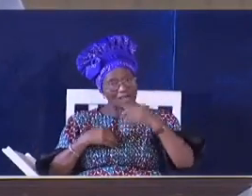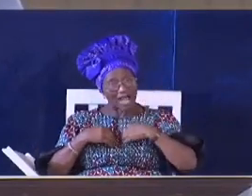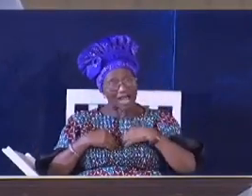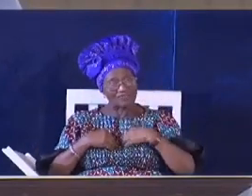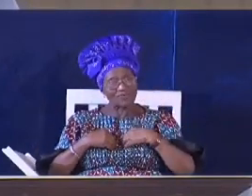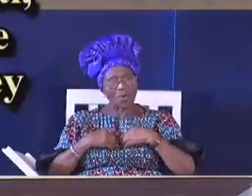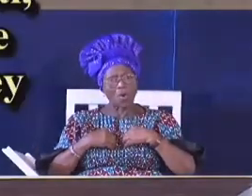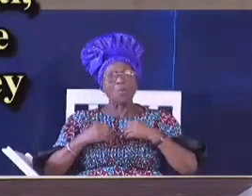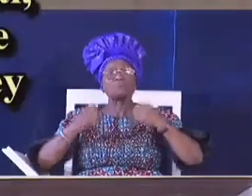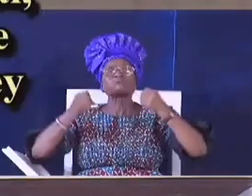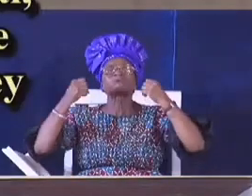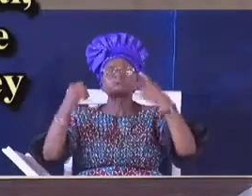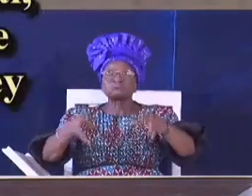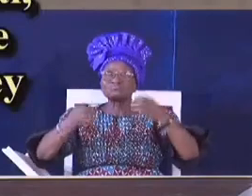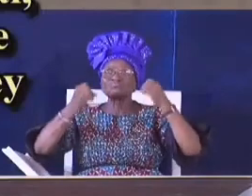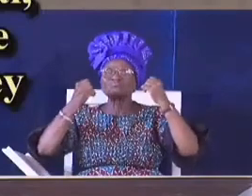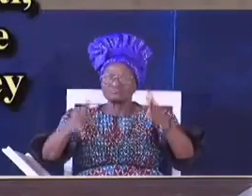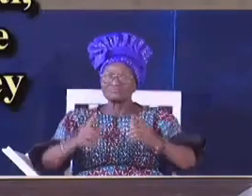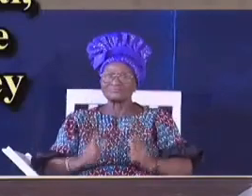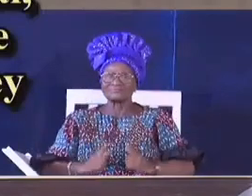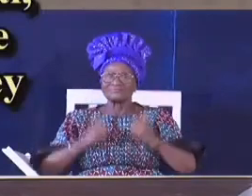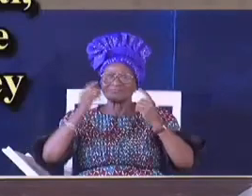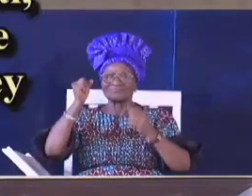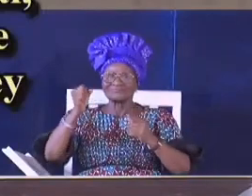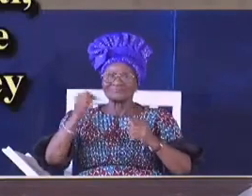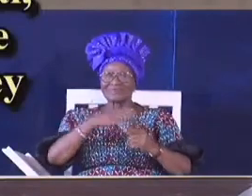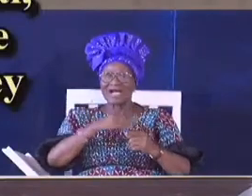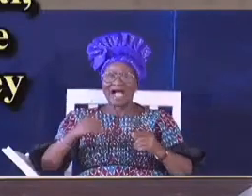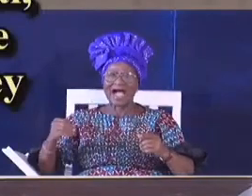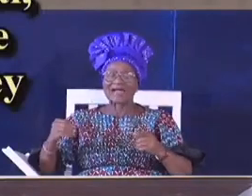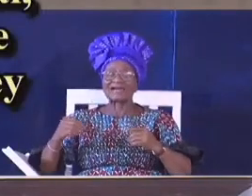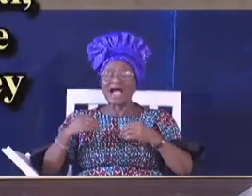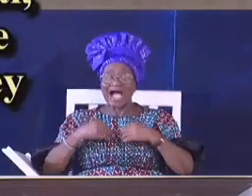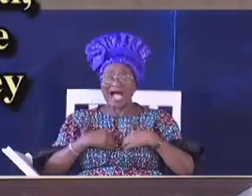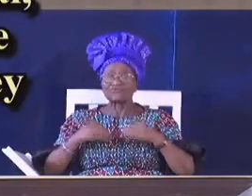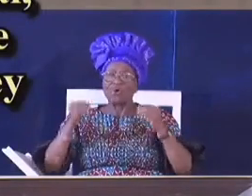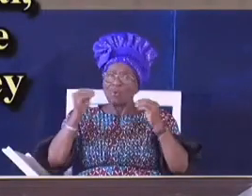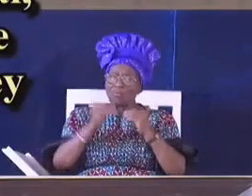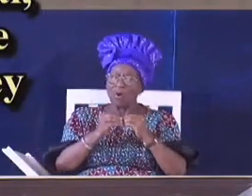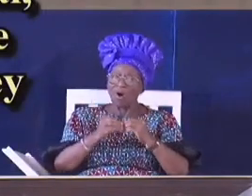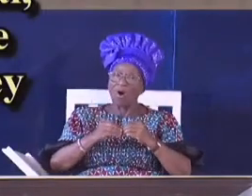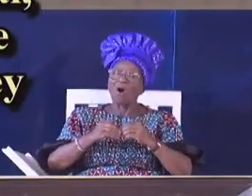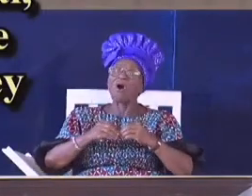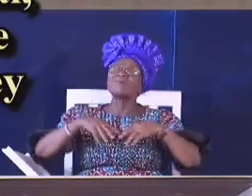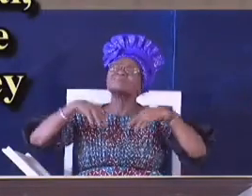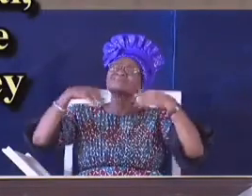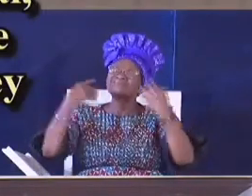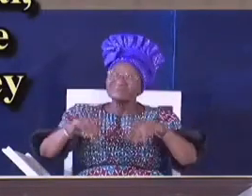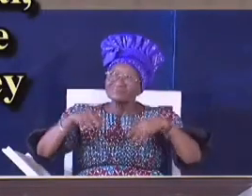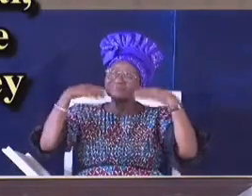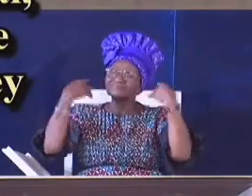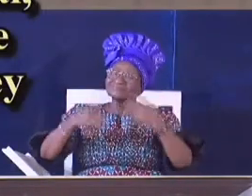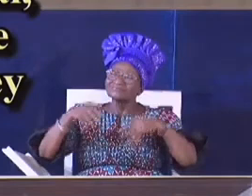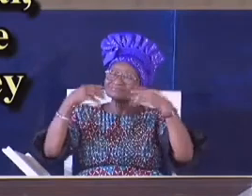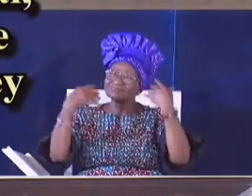abundant life, and have more abundant life.